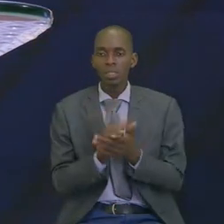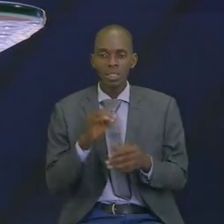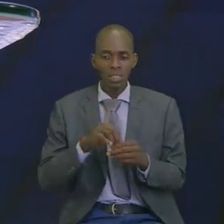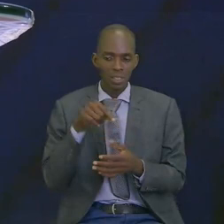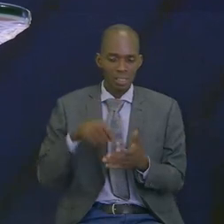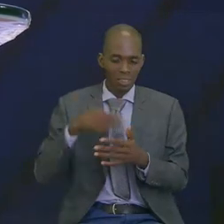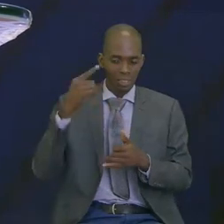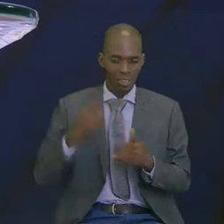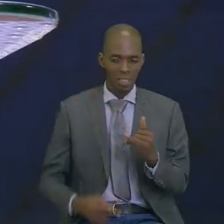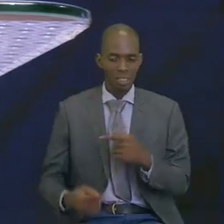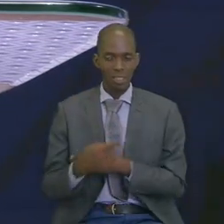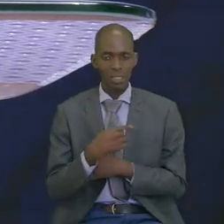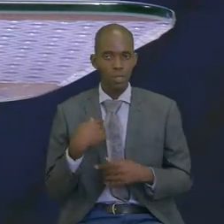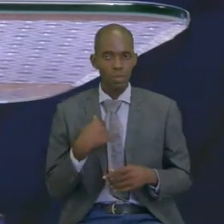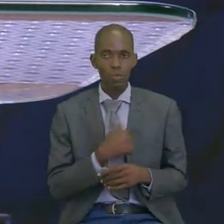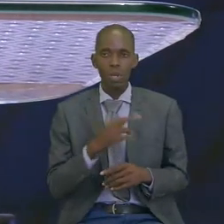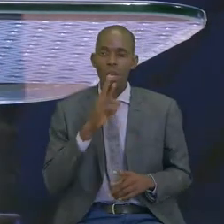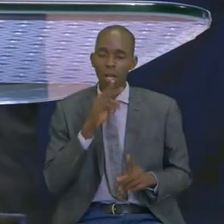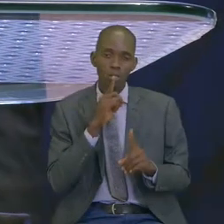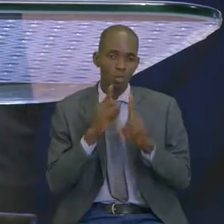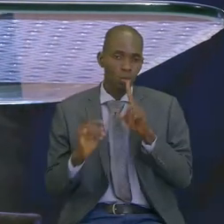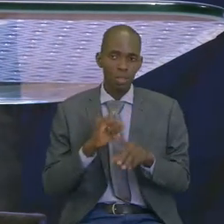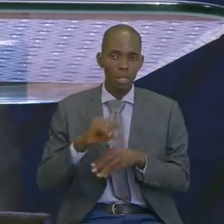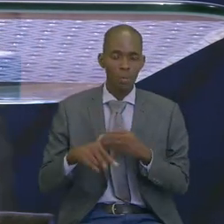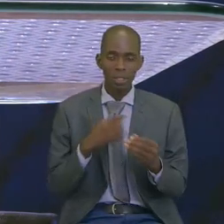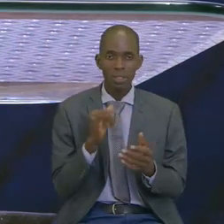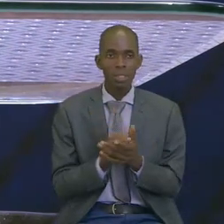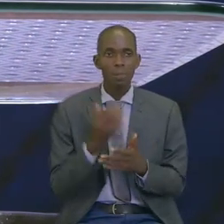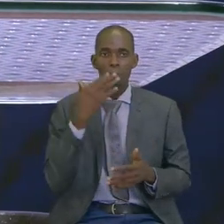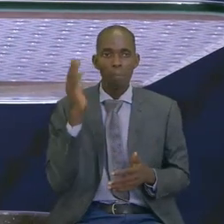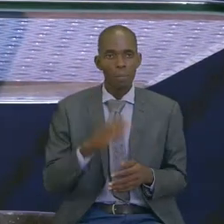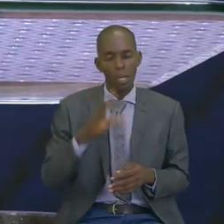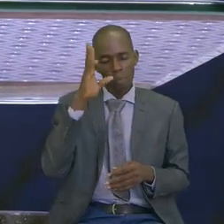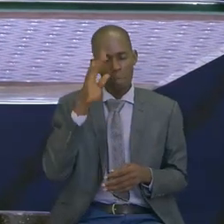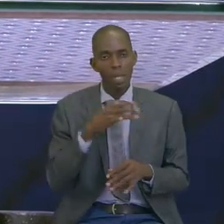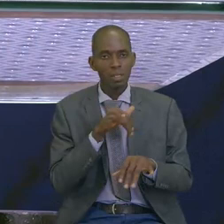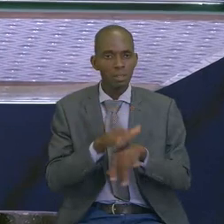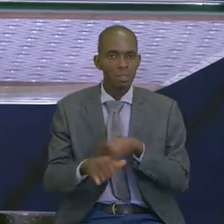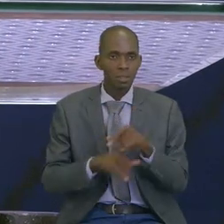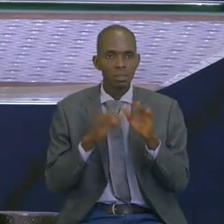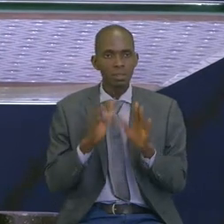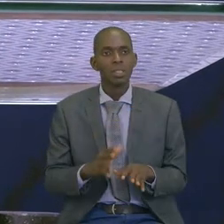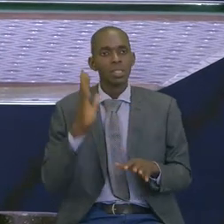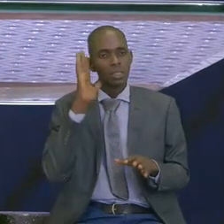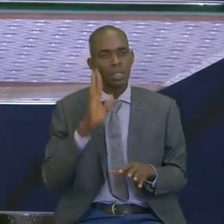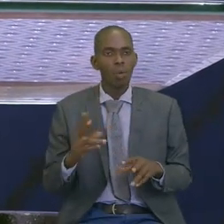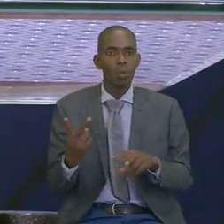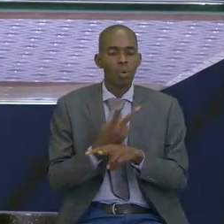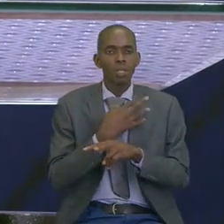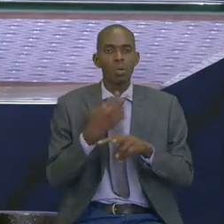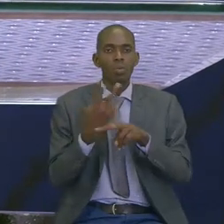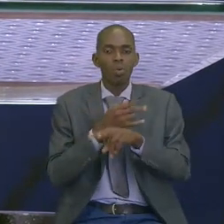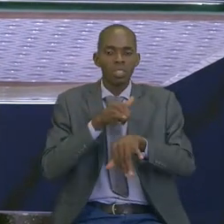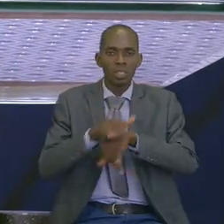talking about, it says evil men and seducers will wax worse and worse, deceiving and